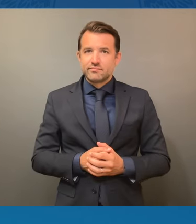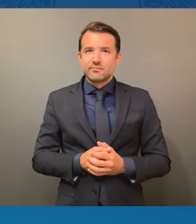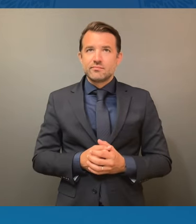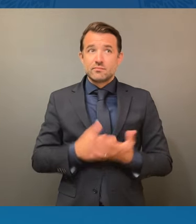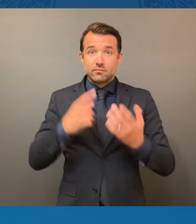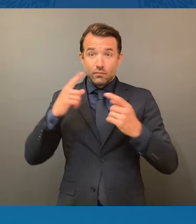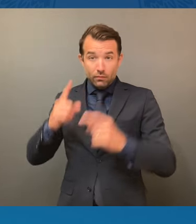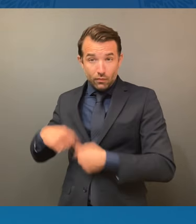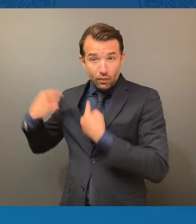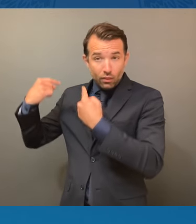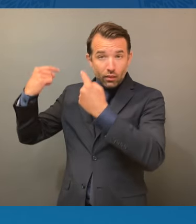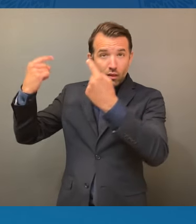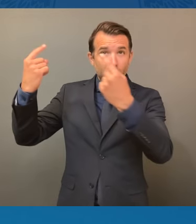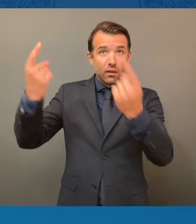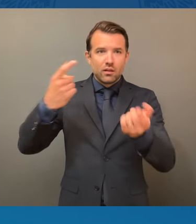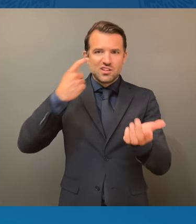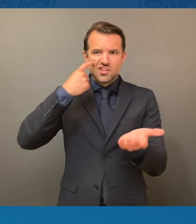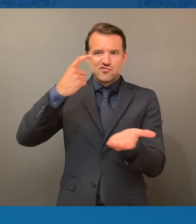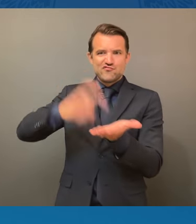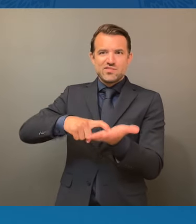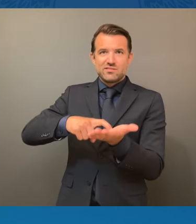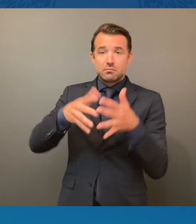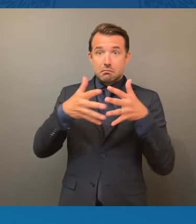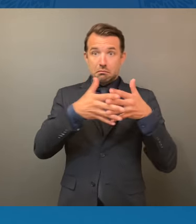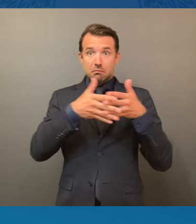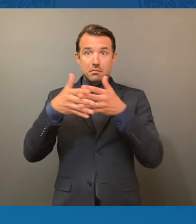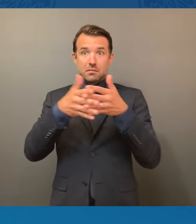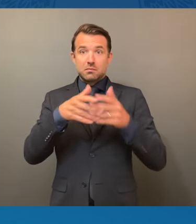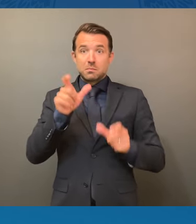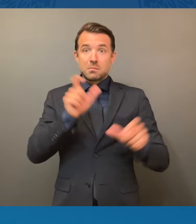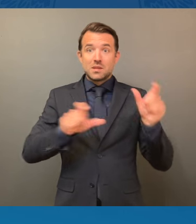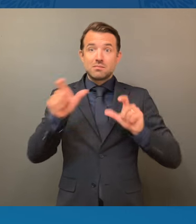the people of America, from the women of America.